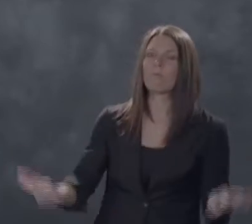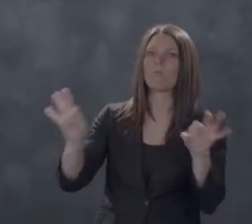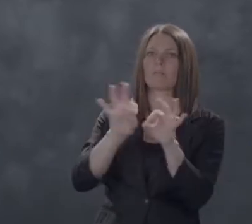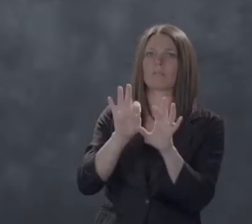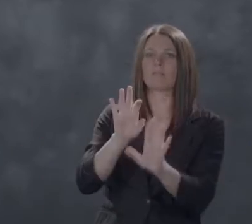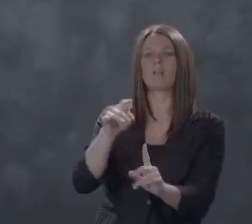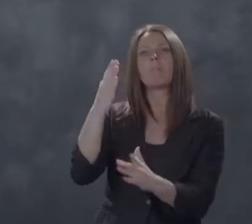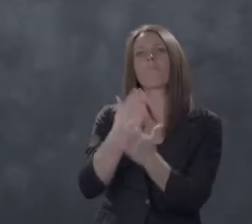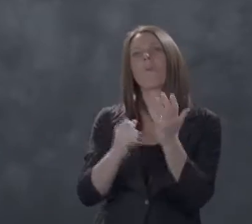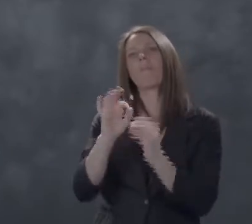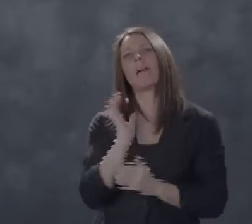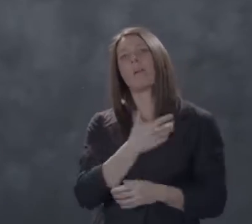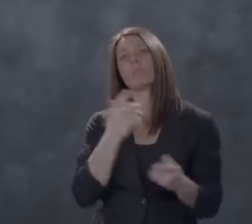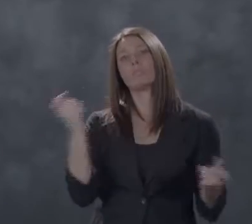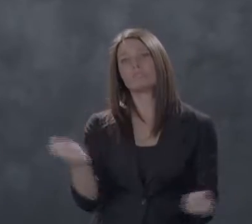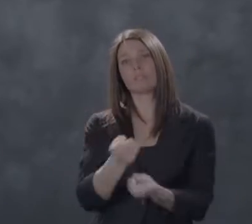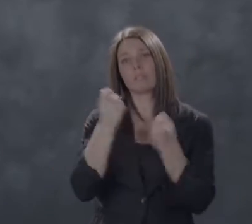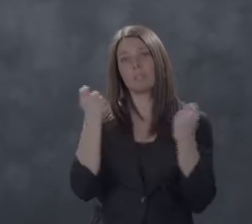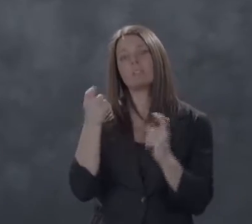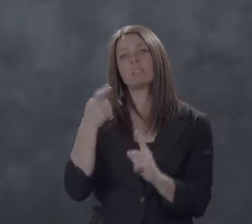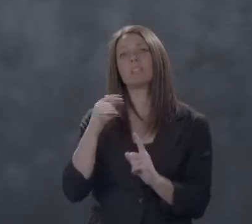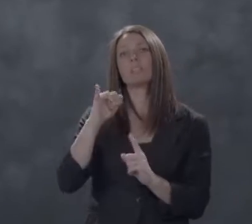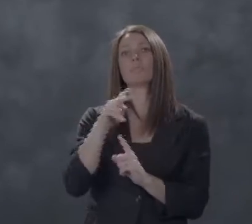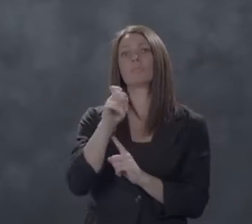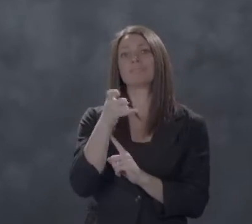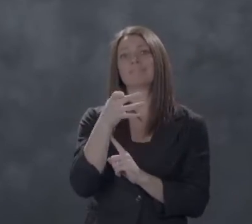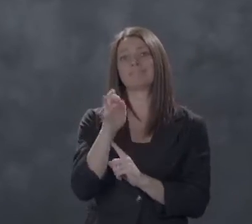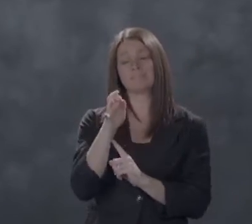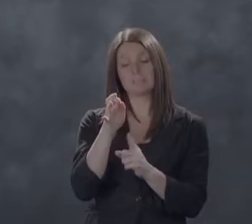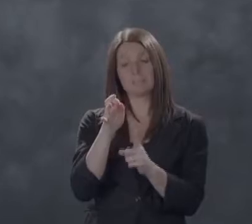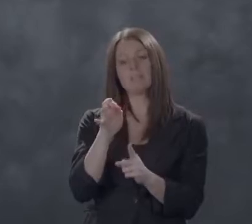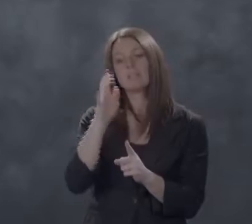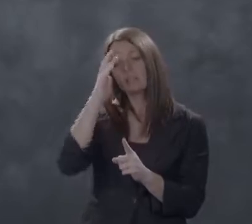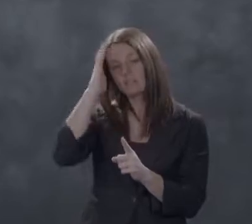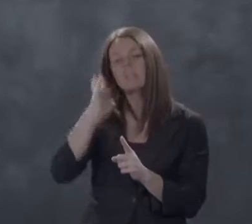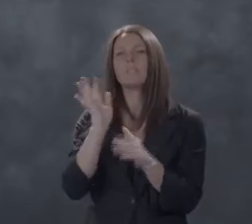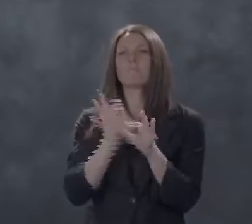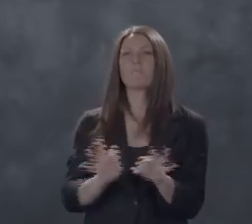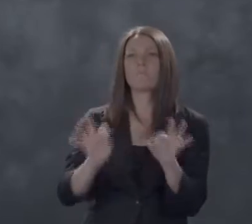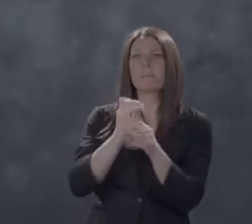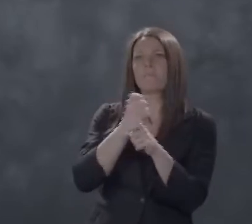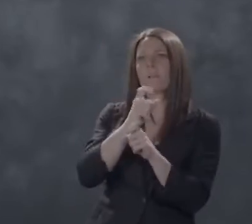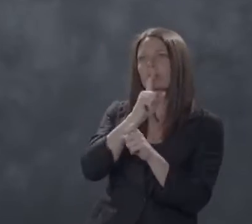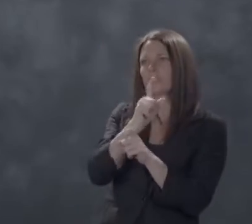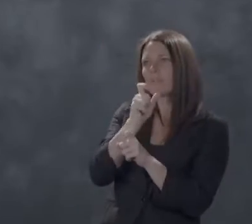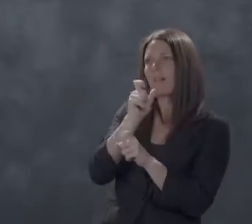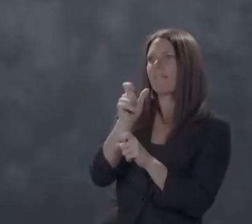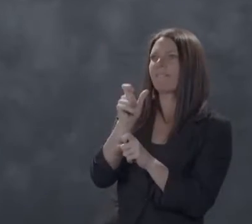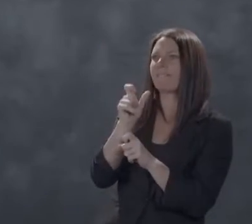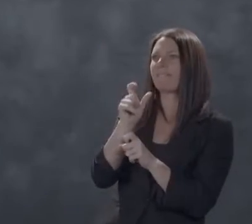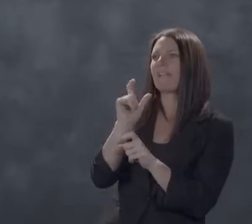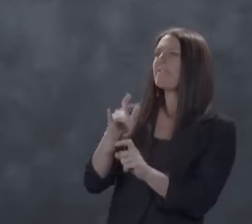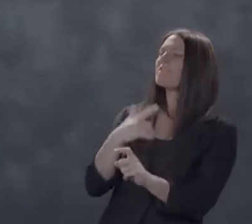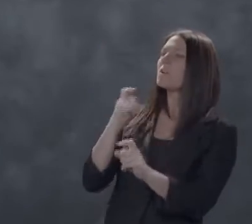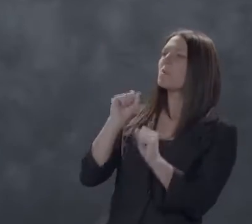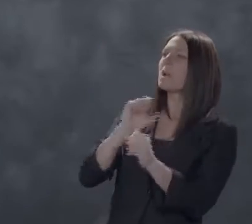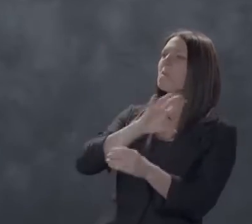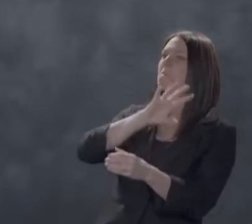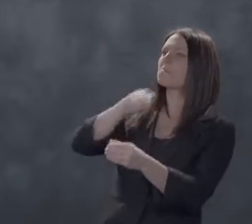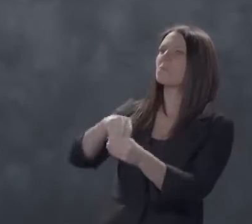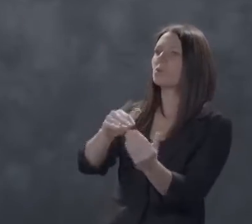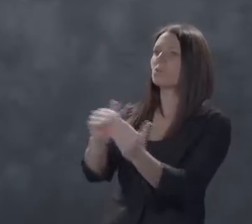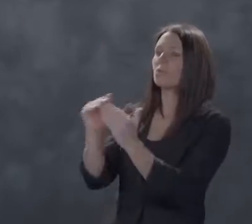of this celebration of celebrating Juneteenth is making sure that people not just feel like they can be in a community,